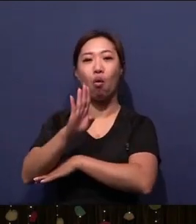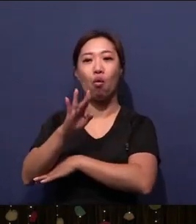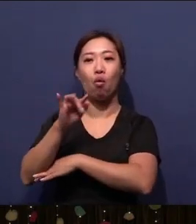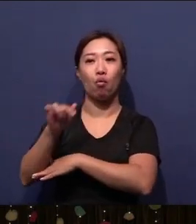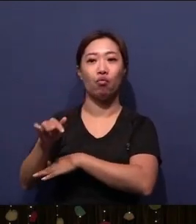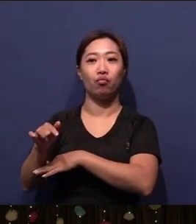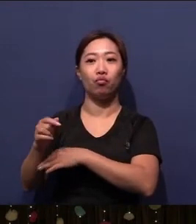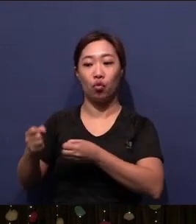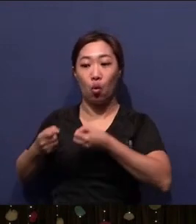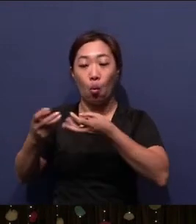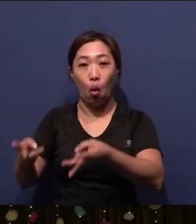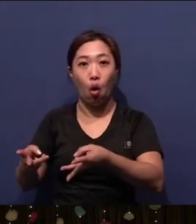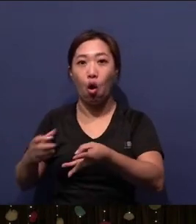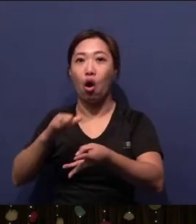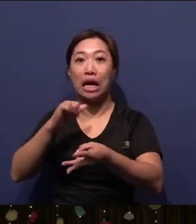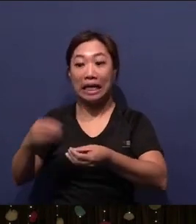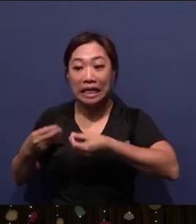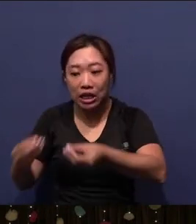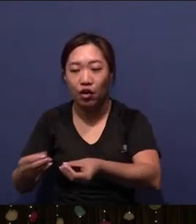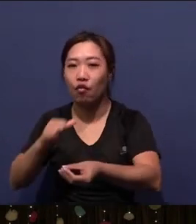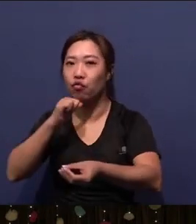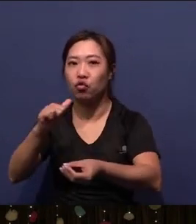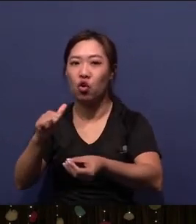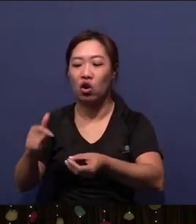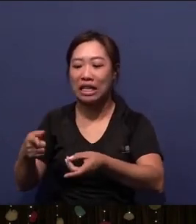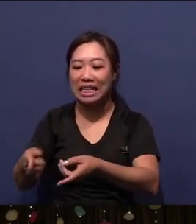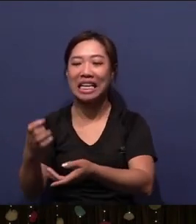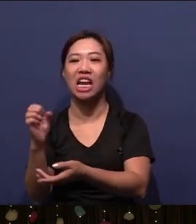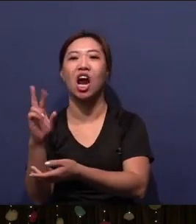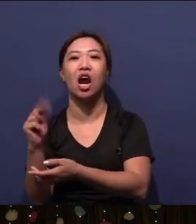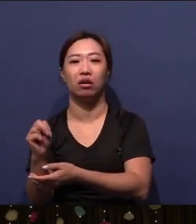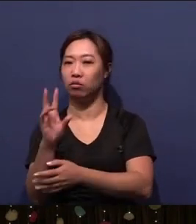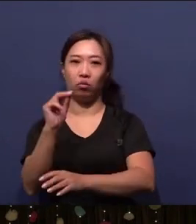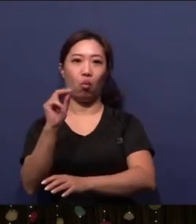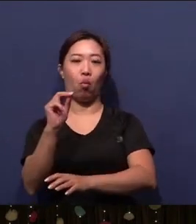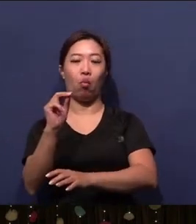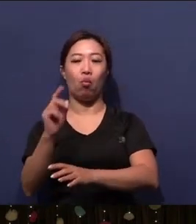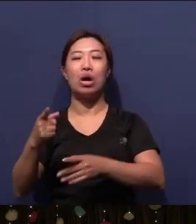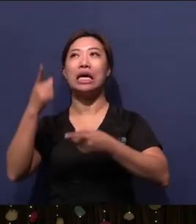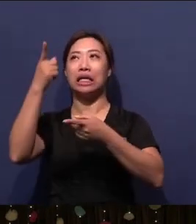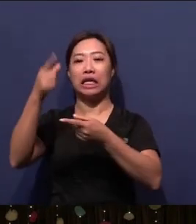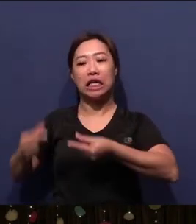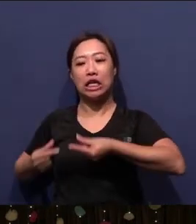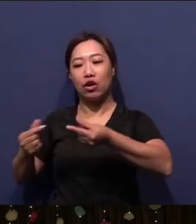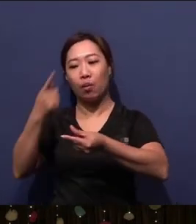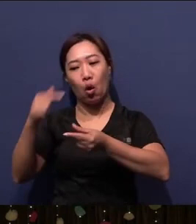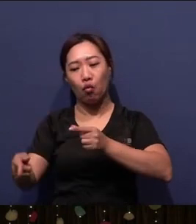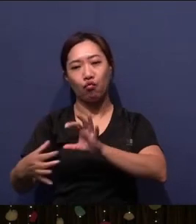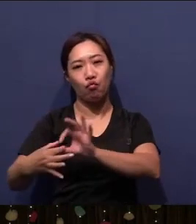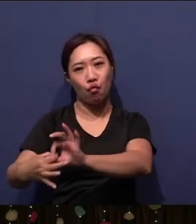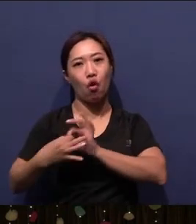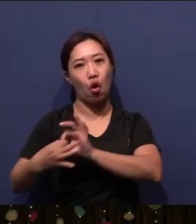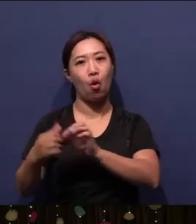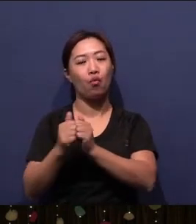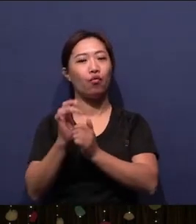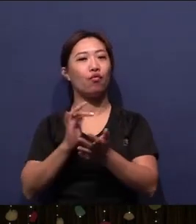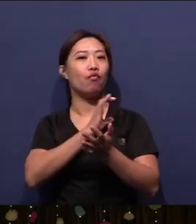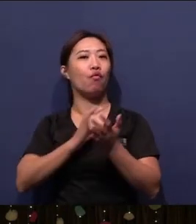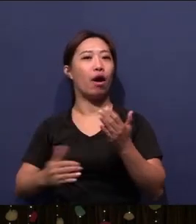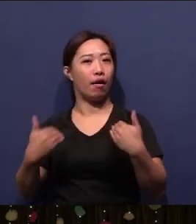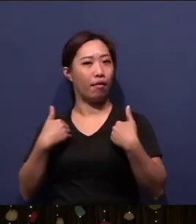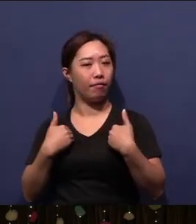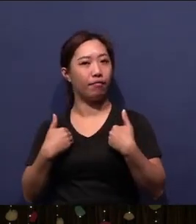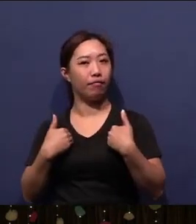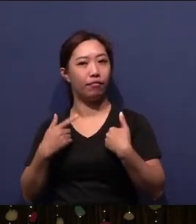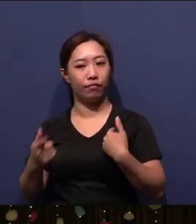given. It's not earned by those. It's not earned by our own effort. It's a gift of their relationship with Christ. And the reward is